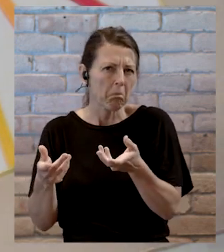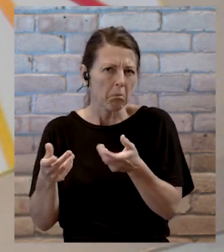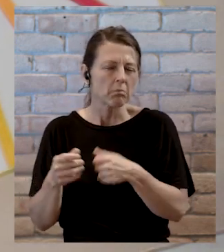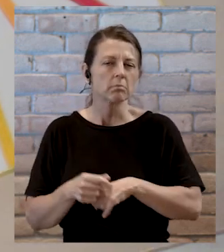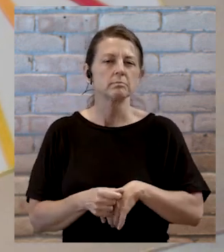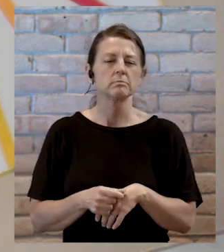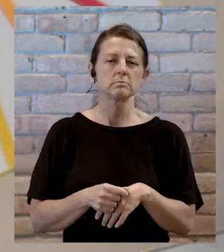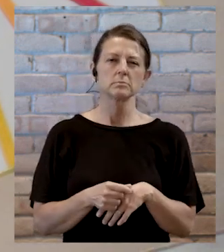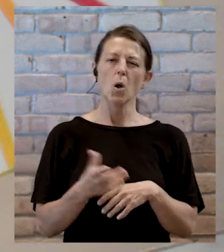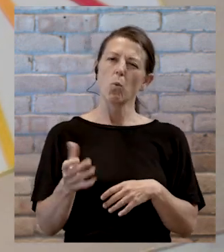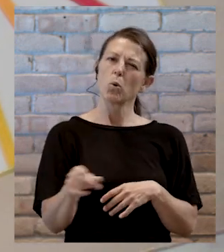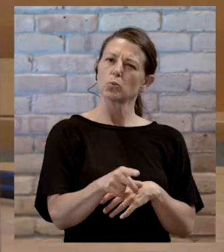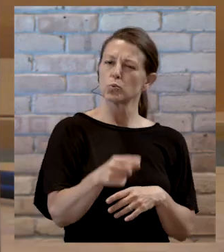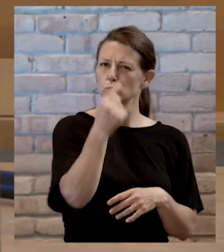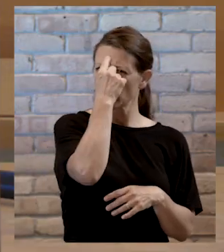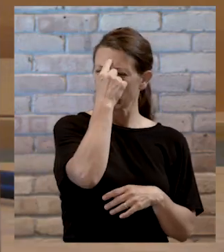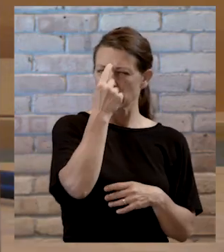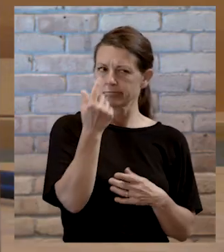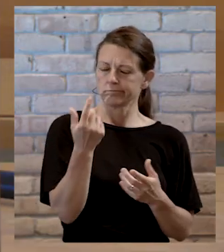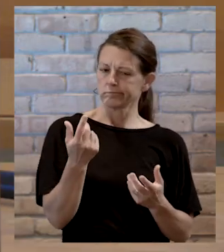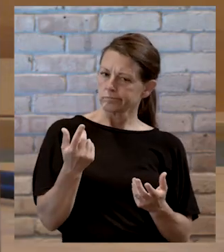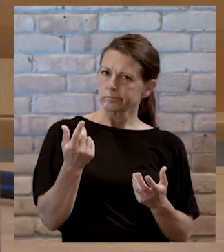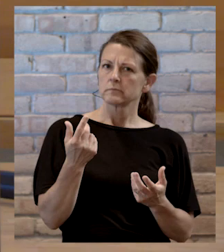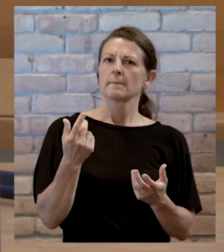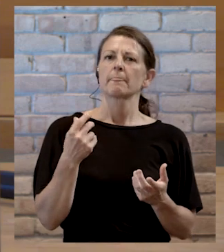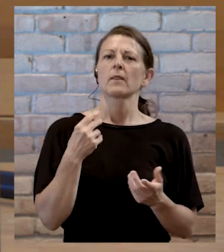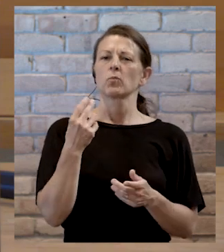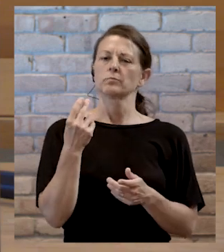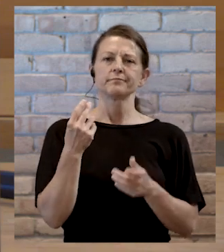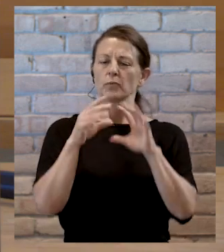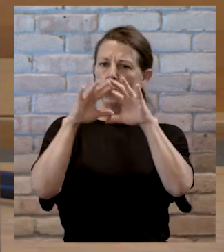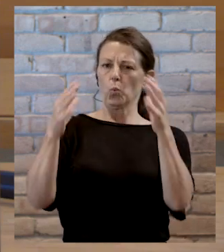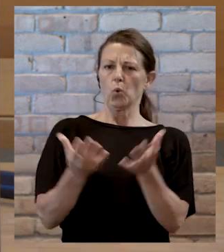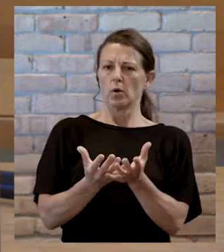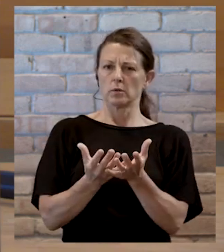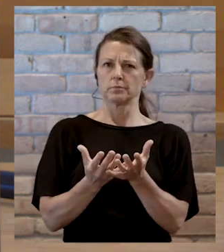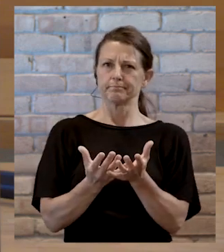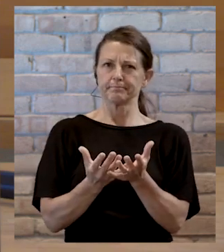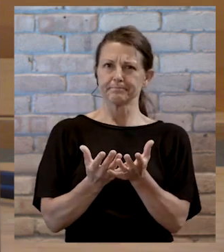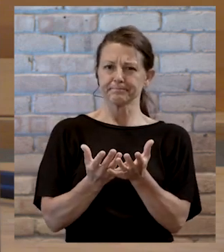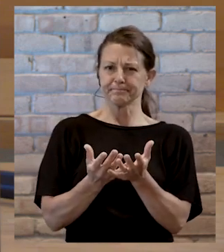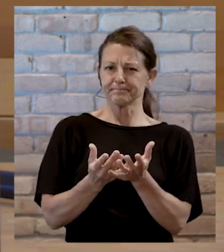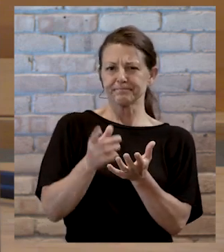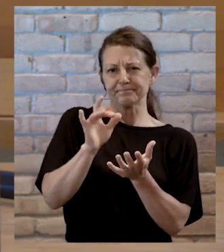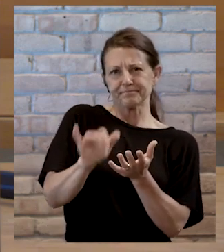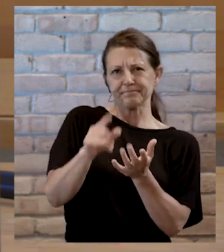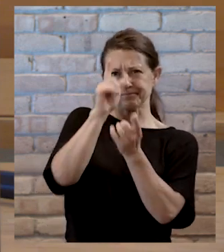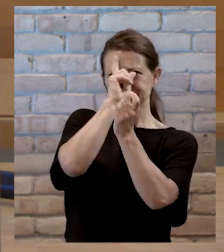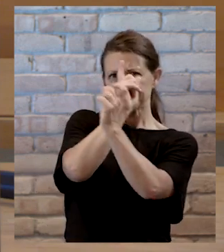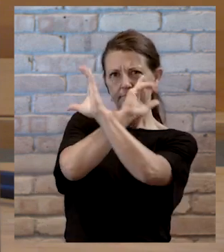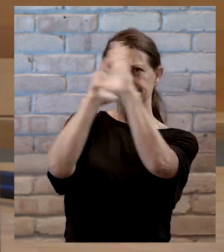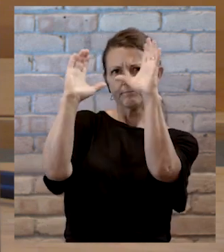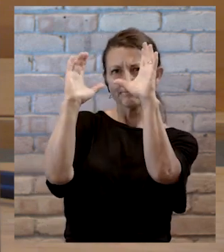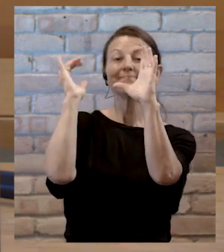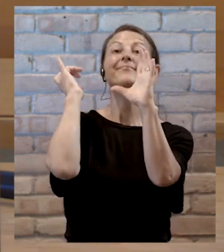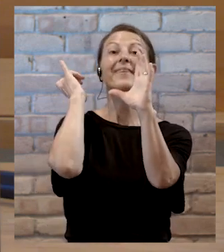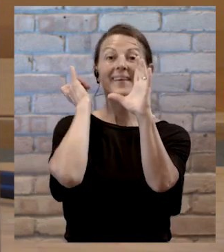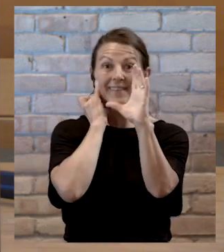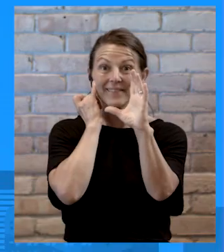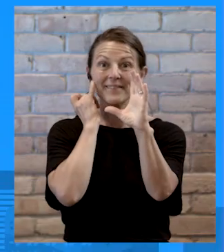And so just think for a moment what our world would look like if it was marked by